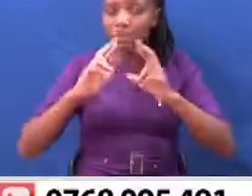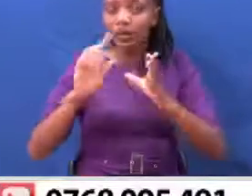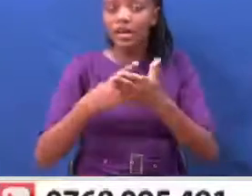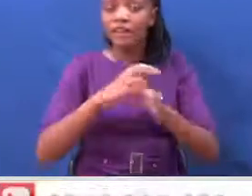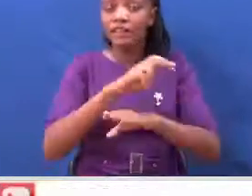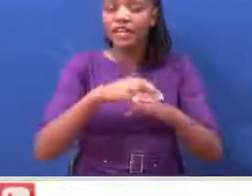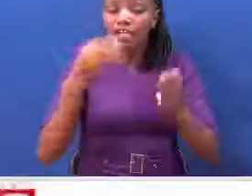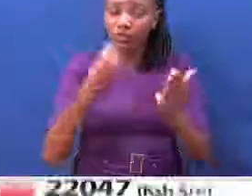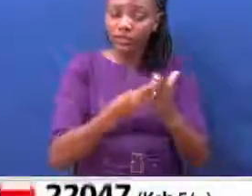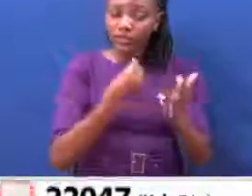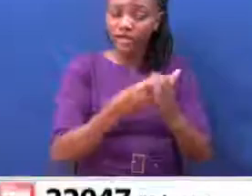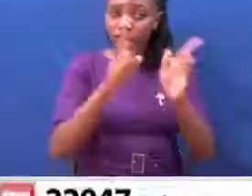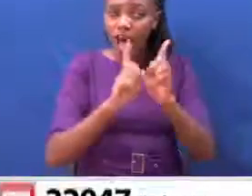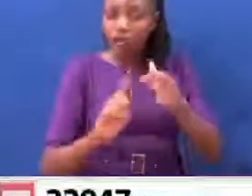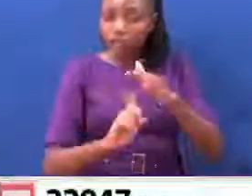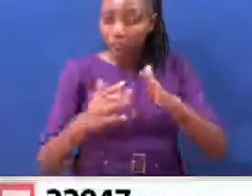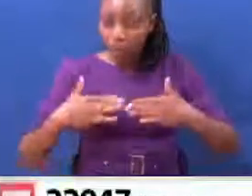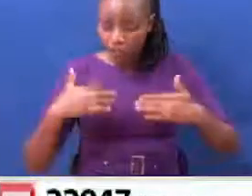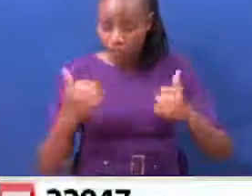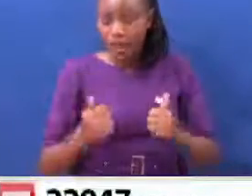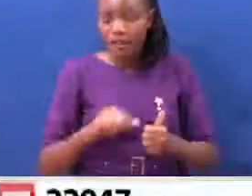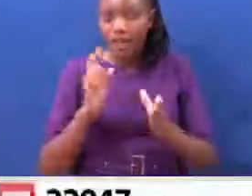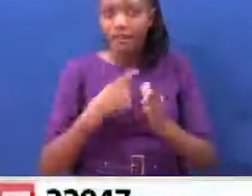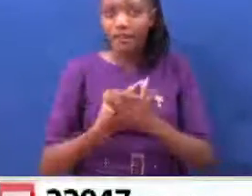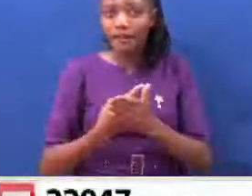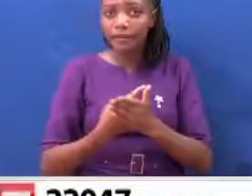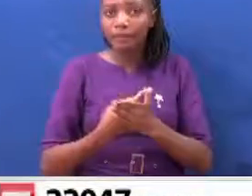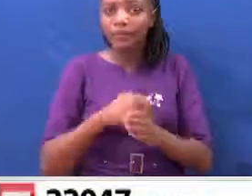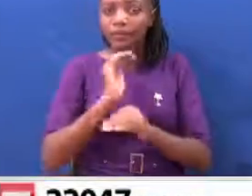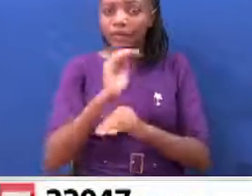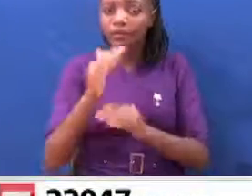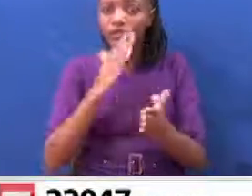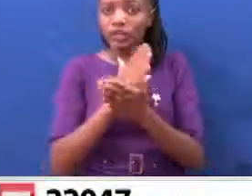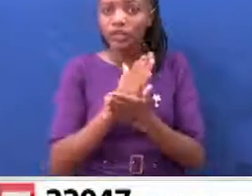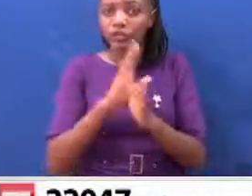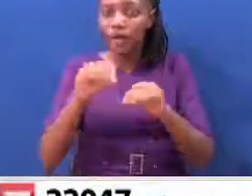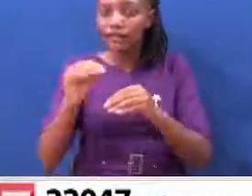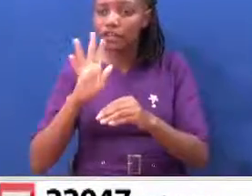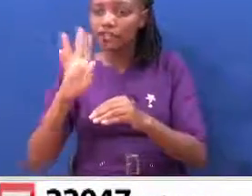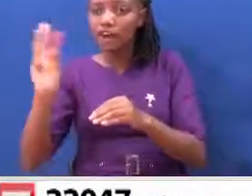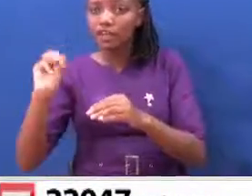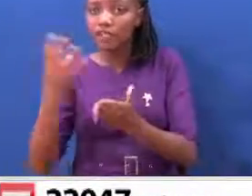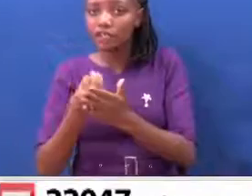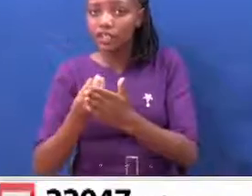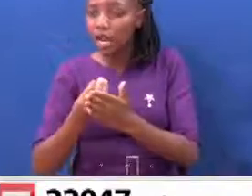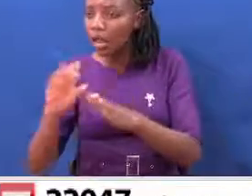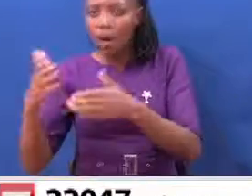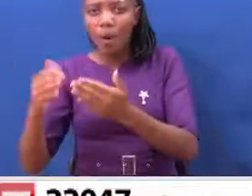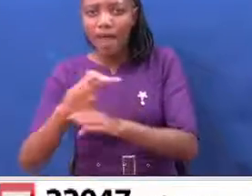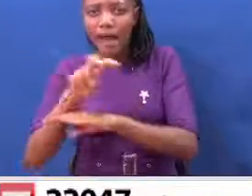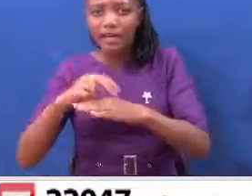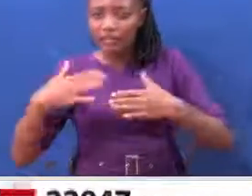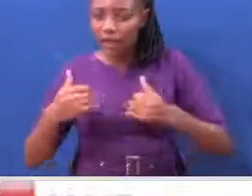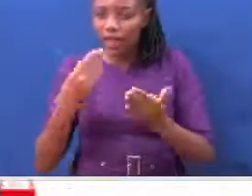National Treasury and the Ministry of Health have been compelled to remit 500 million Kenya shillings to the National Health